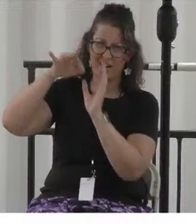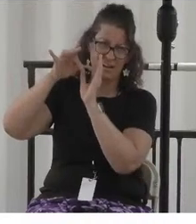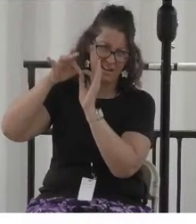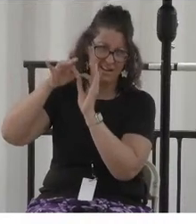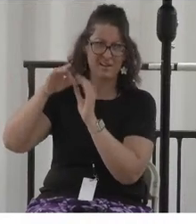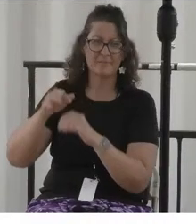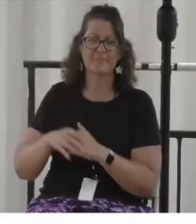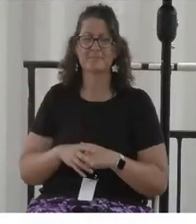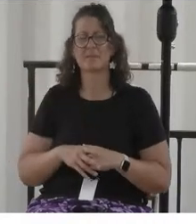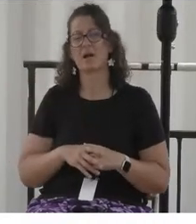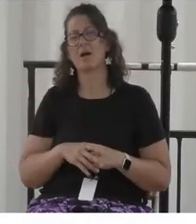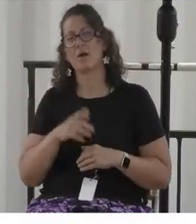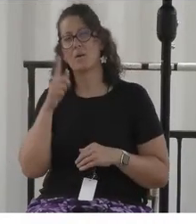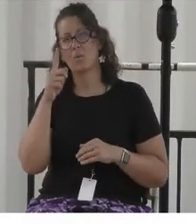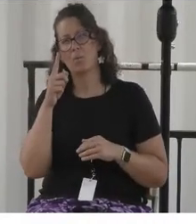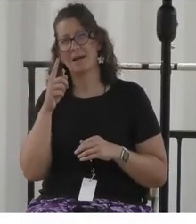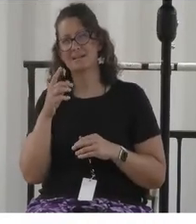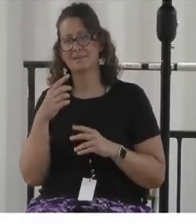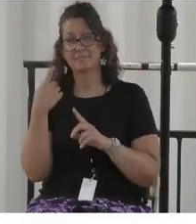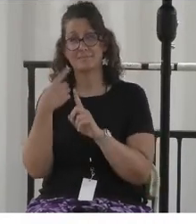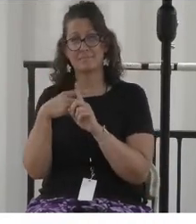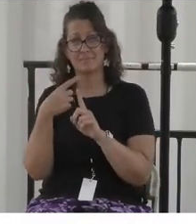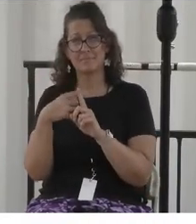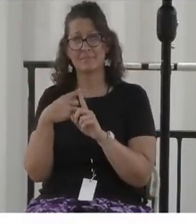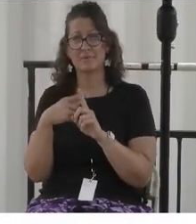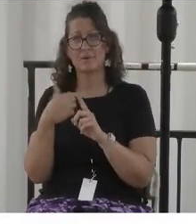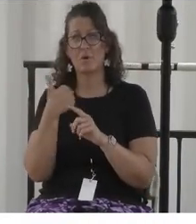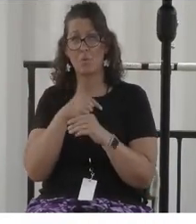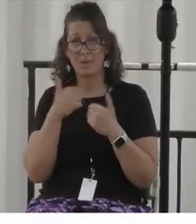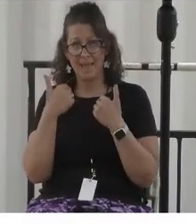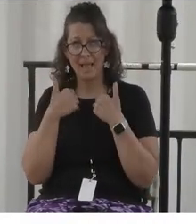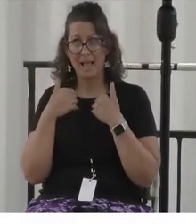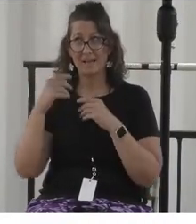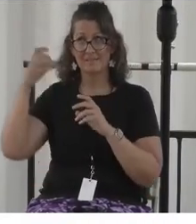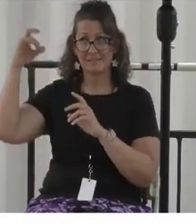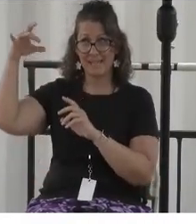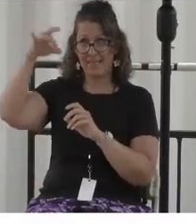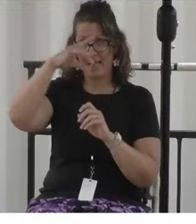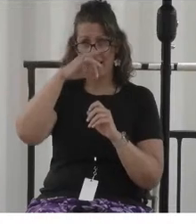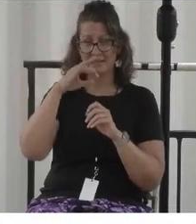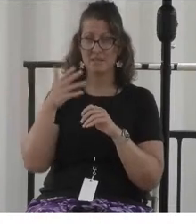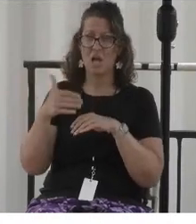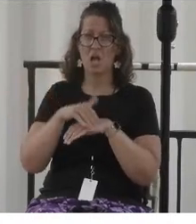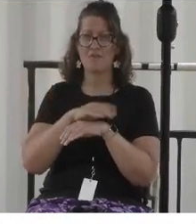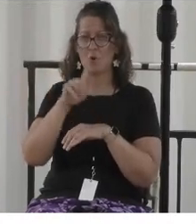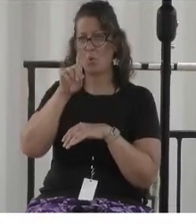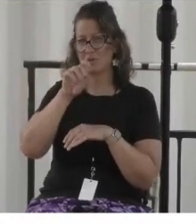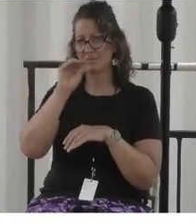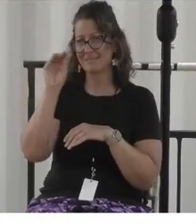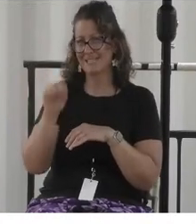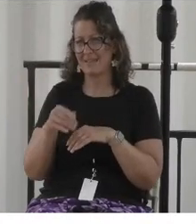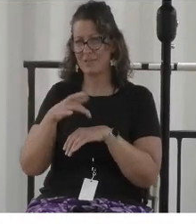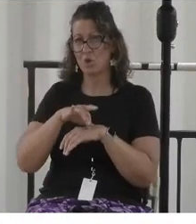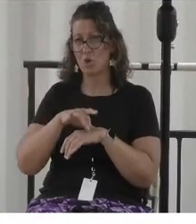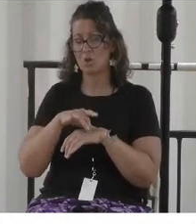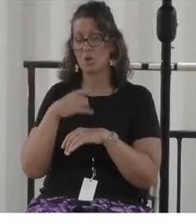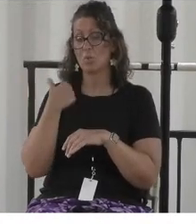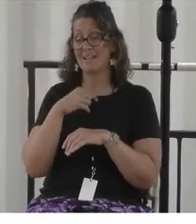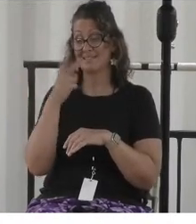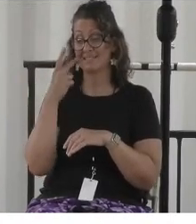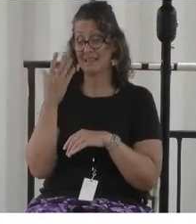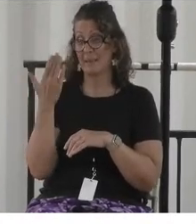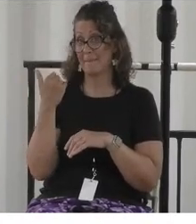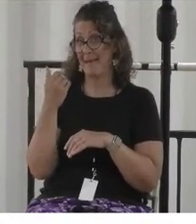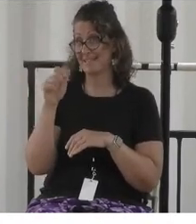connectivity. One of the big advantages that Iridium has is that we have satellites that cover 100% of the globe. And what we've seen over the last